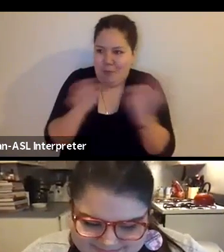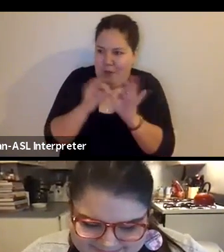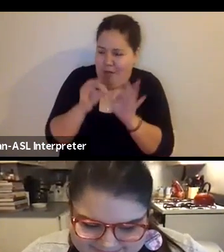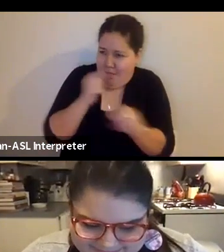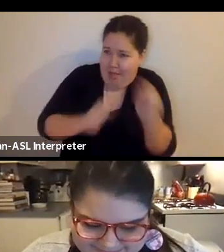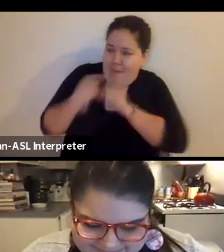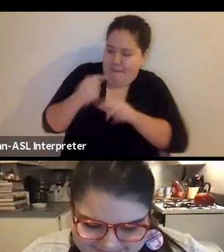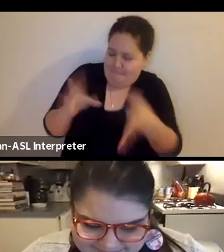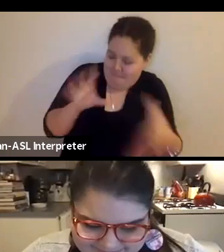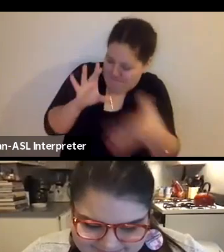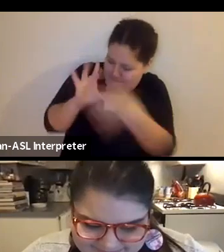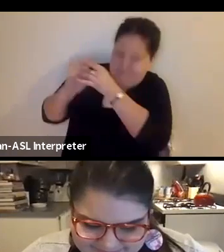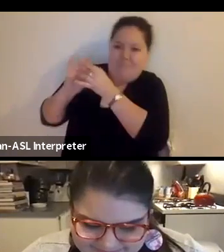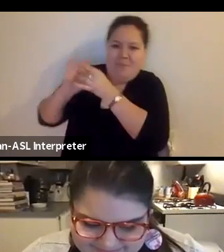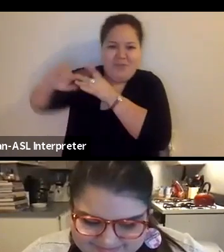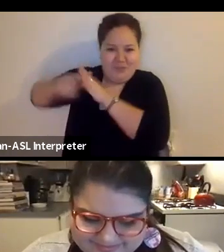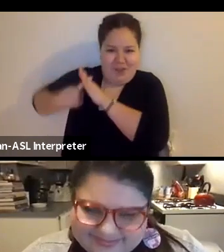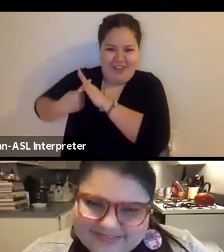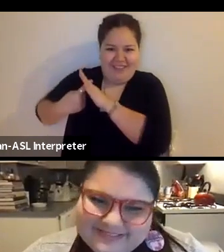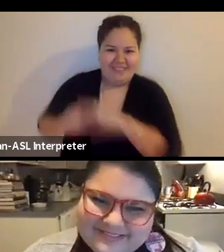embed.